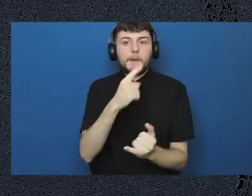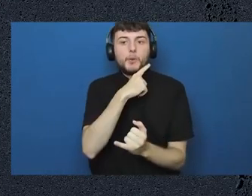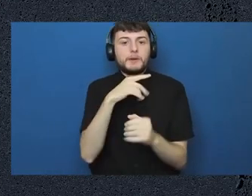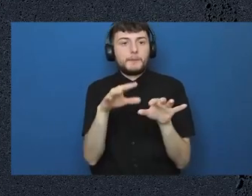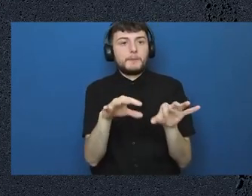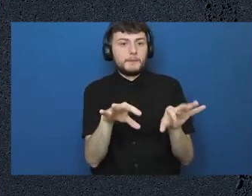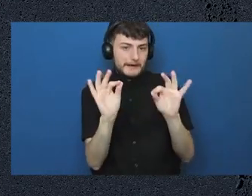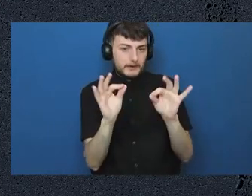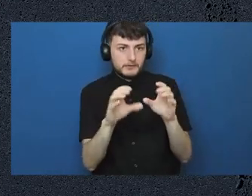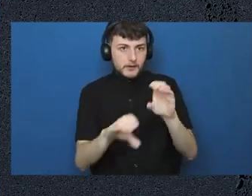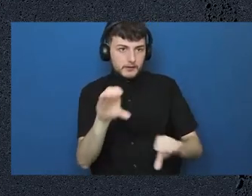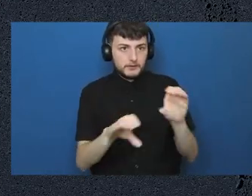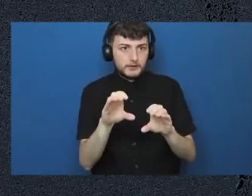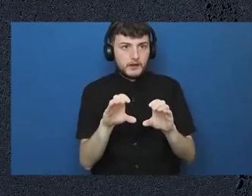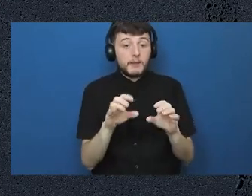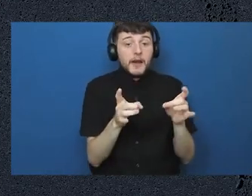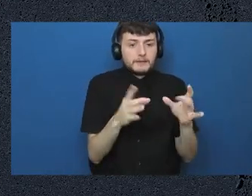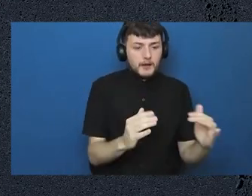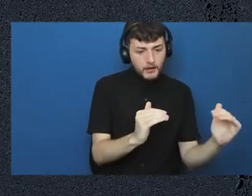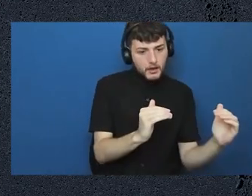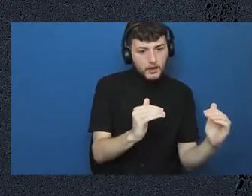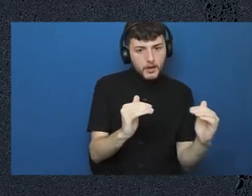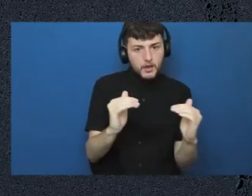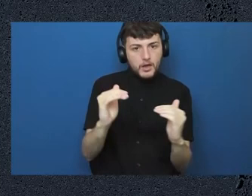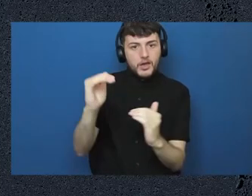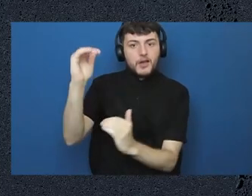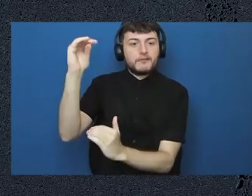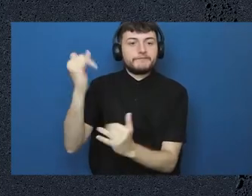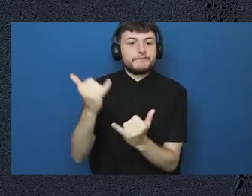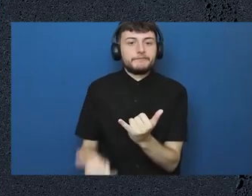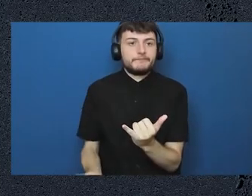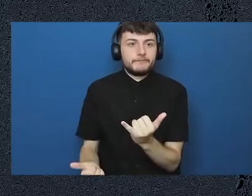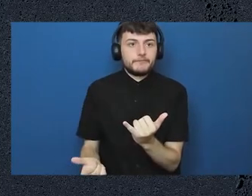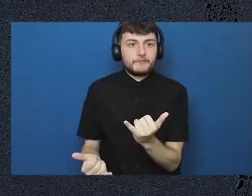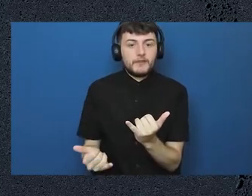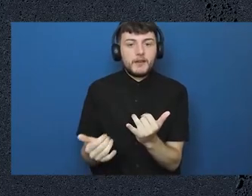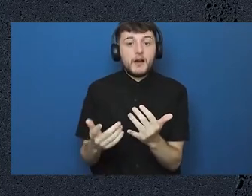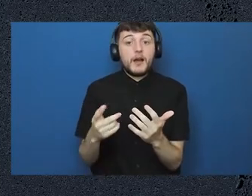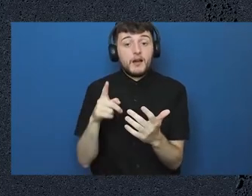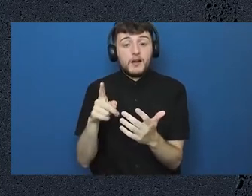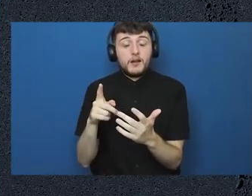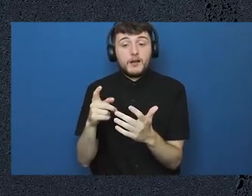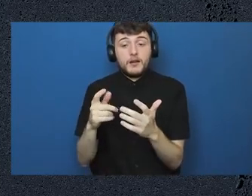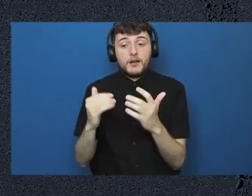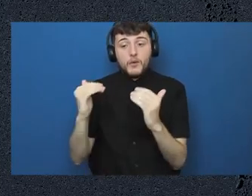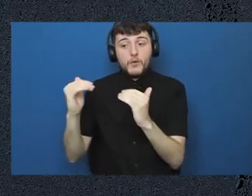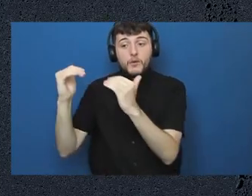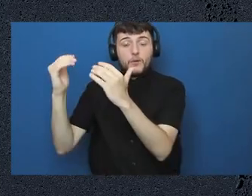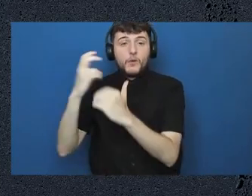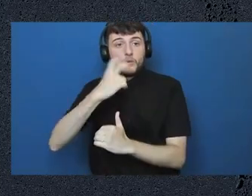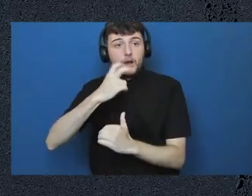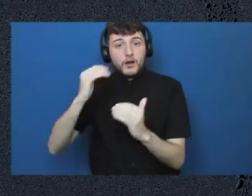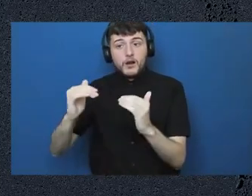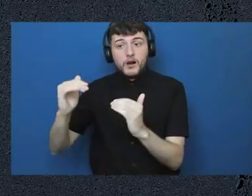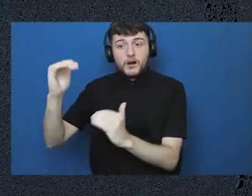they're fairly even. And then, you know, everything's going along quite nicely, but as things get more senior, the men stay